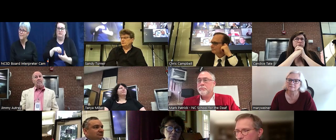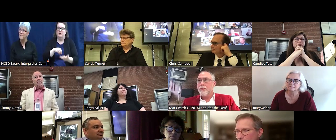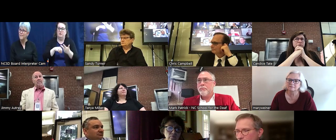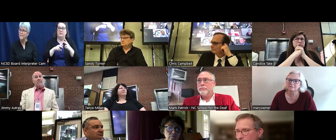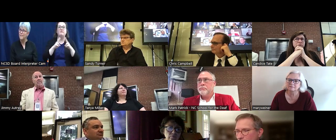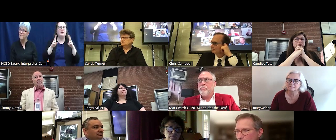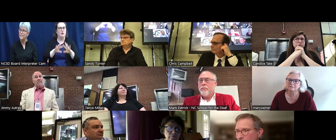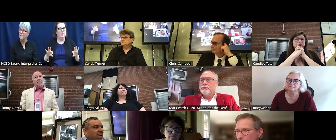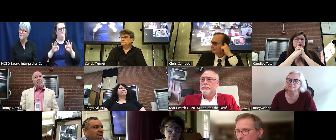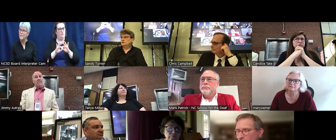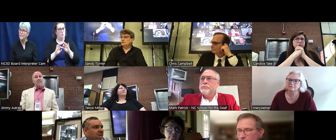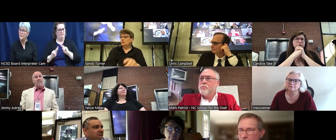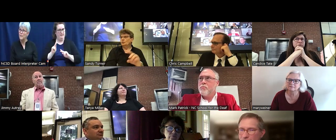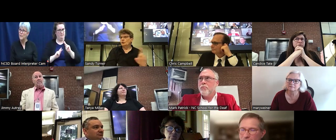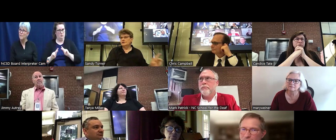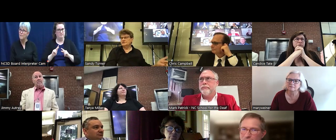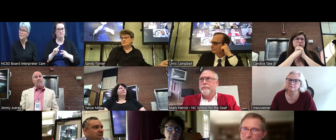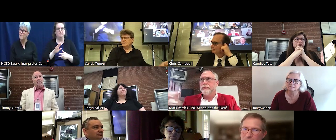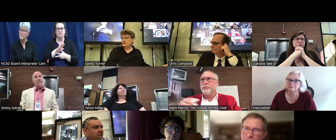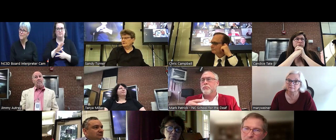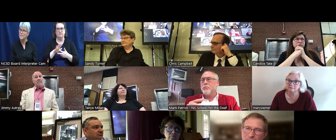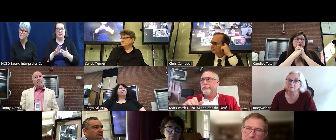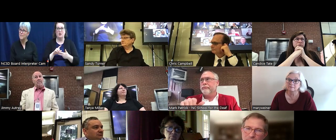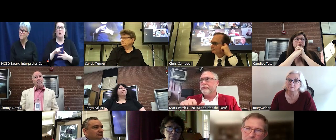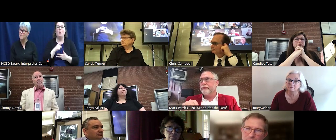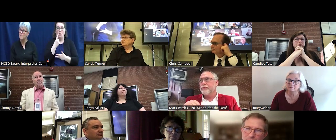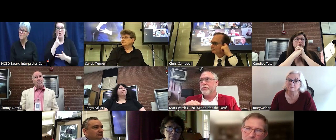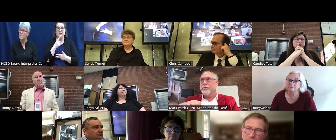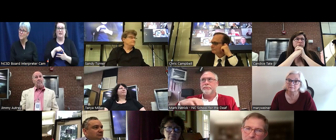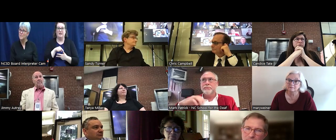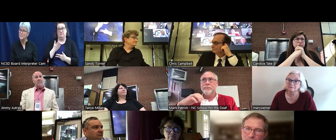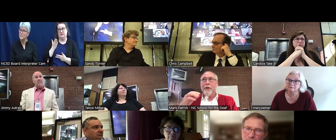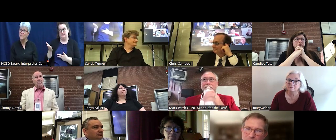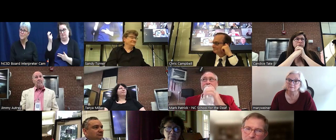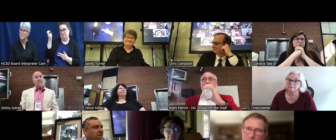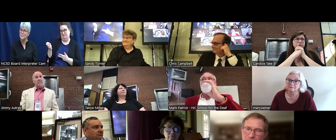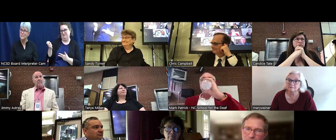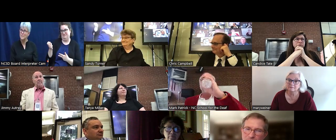people. One is to my left.